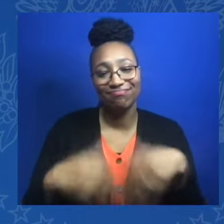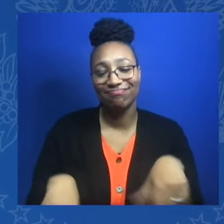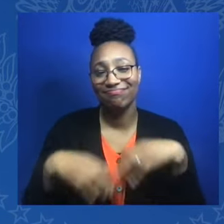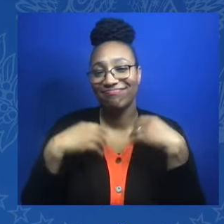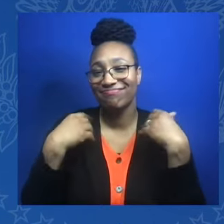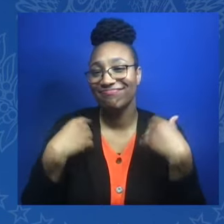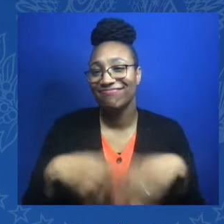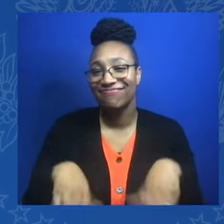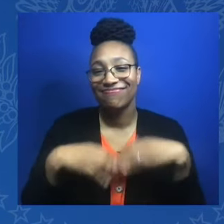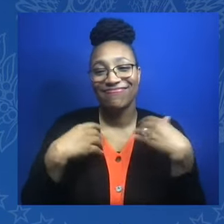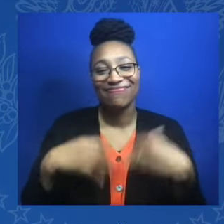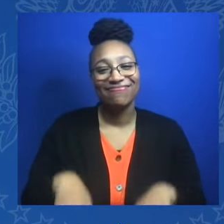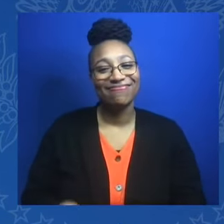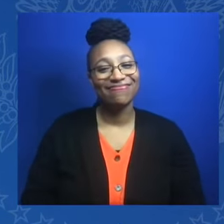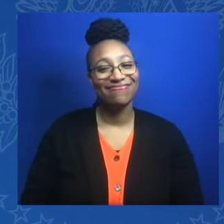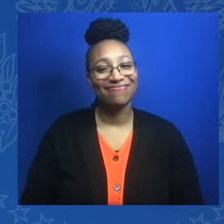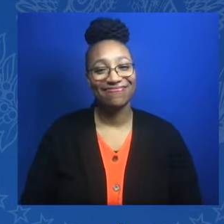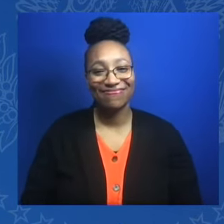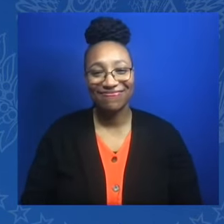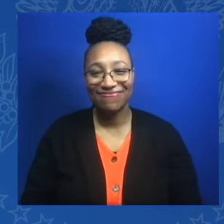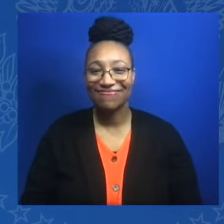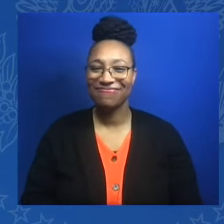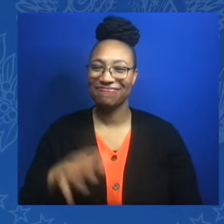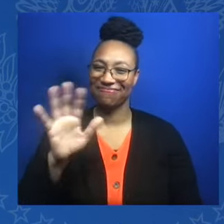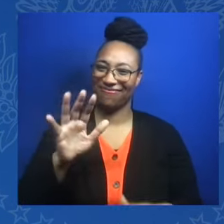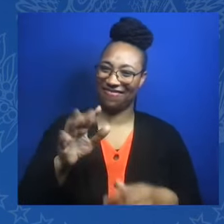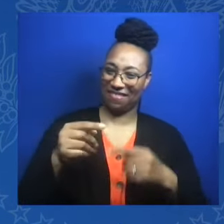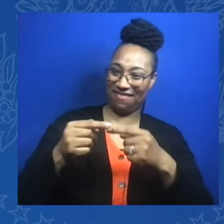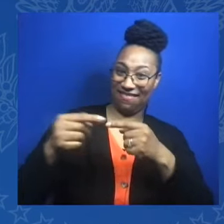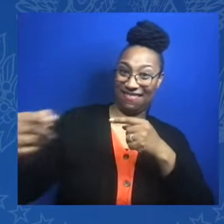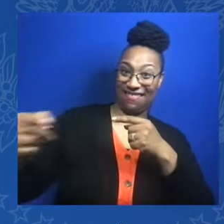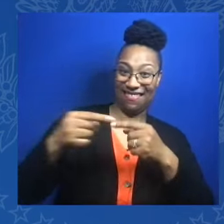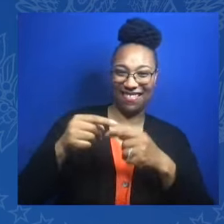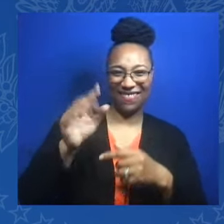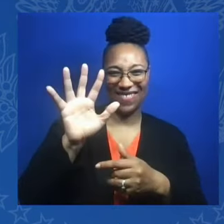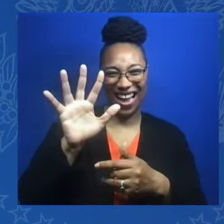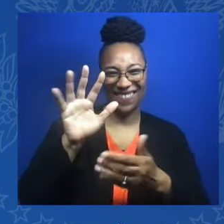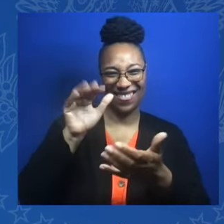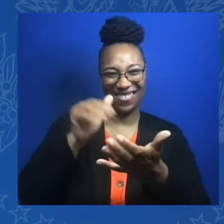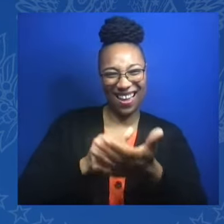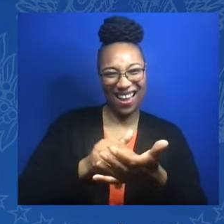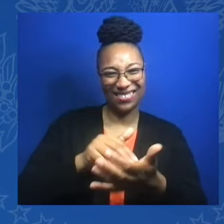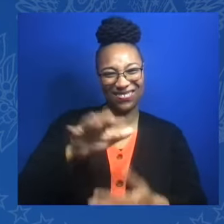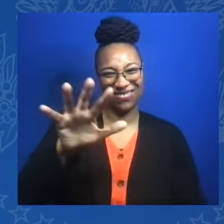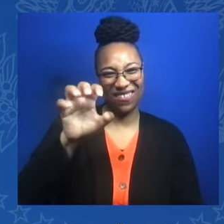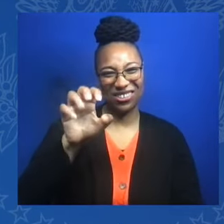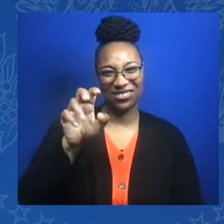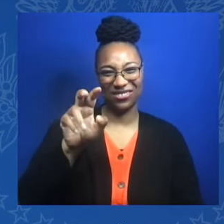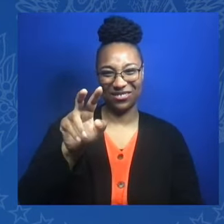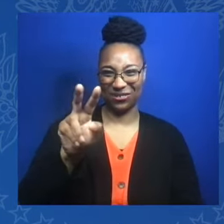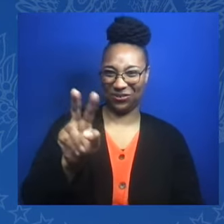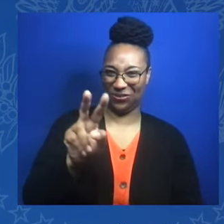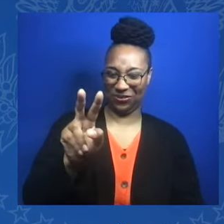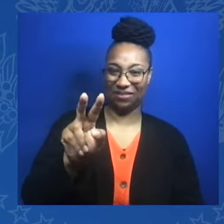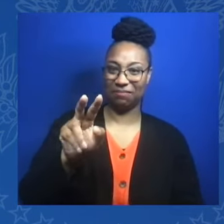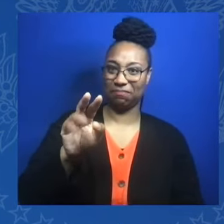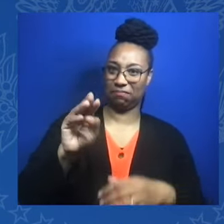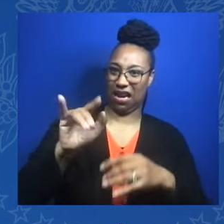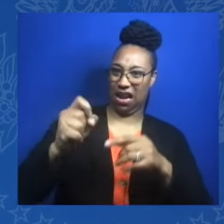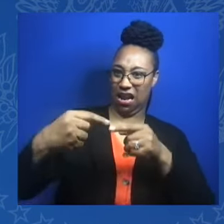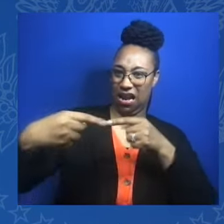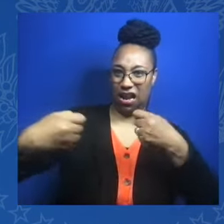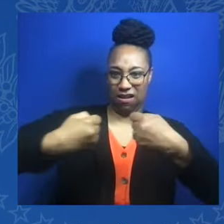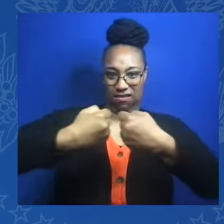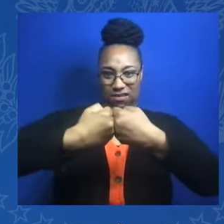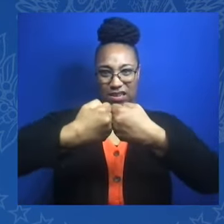5,552-mile-long border, more than 8,800 kilometers, defined by peaceful commerce, trading relationships that measure